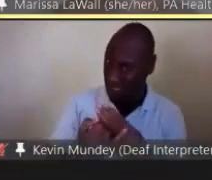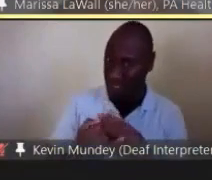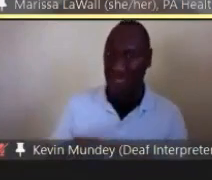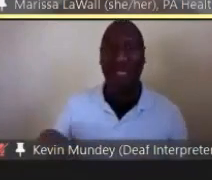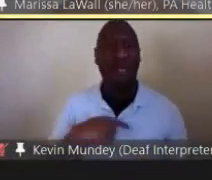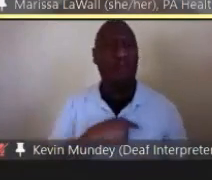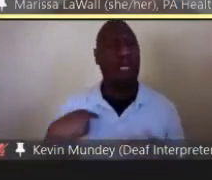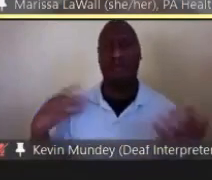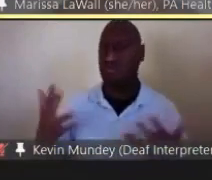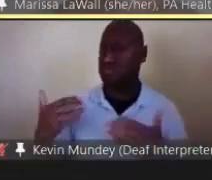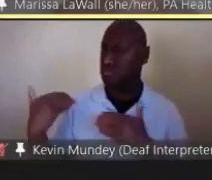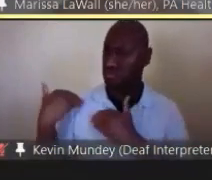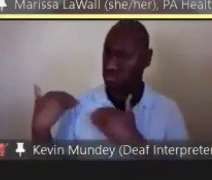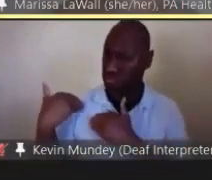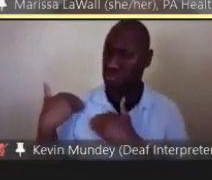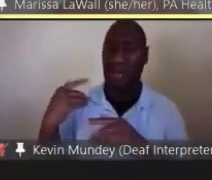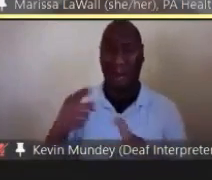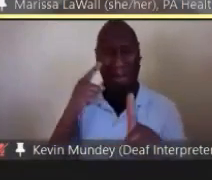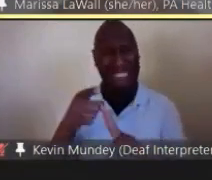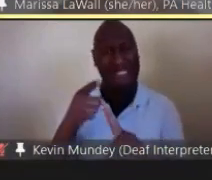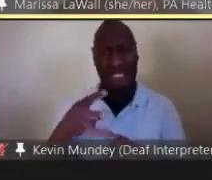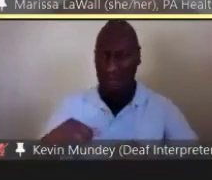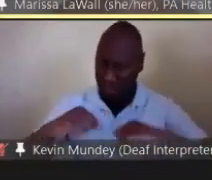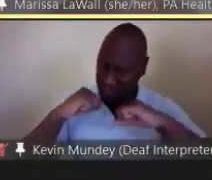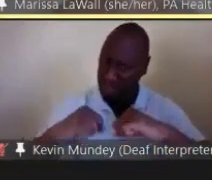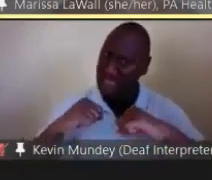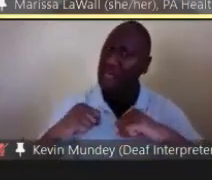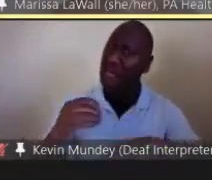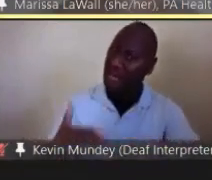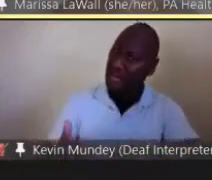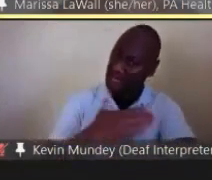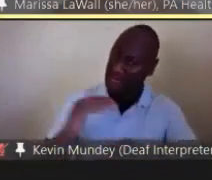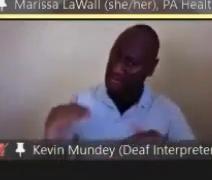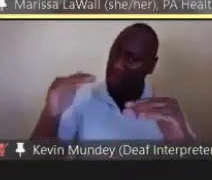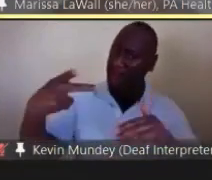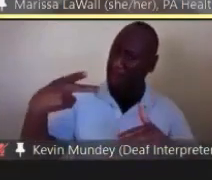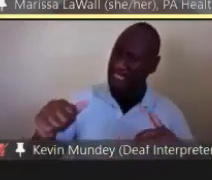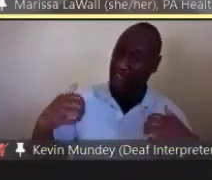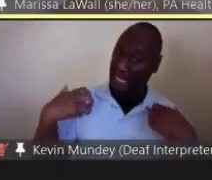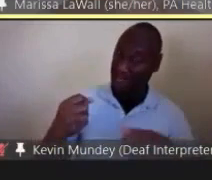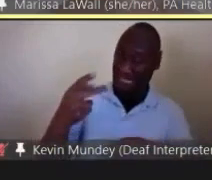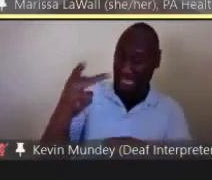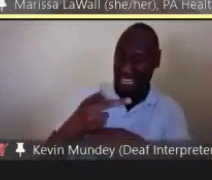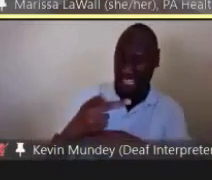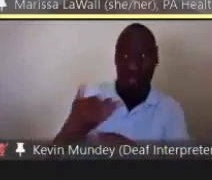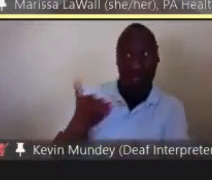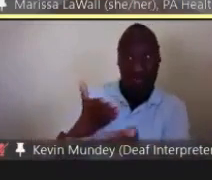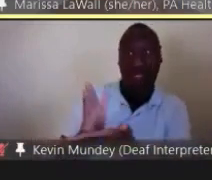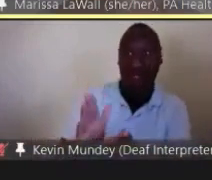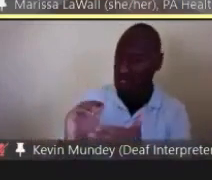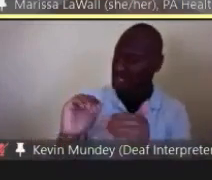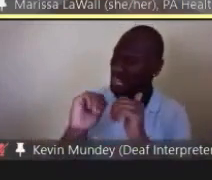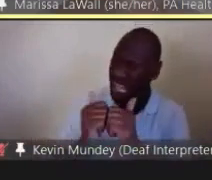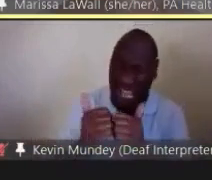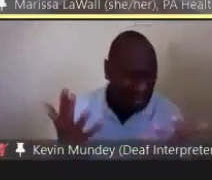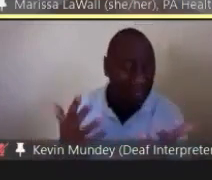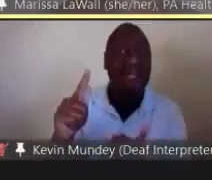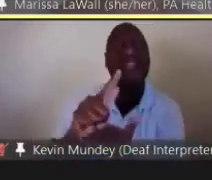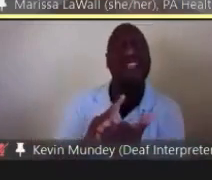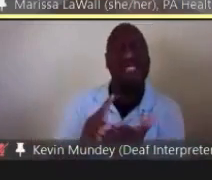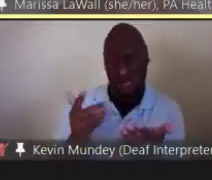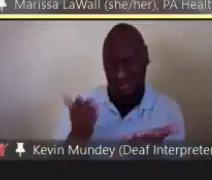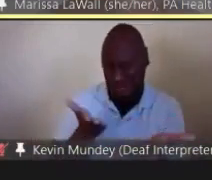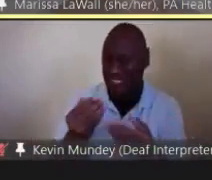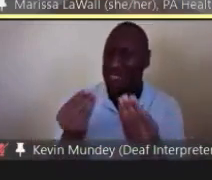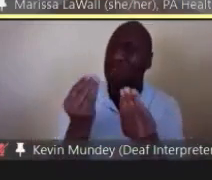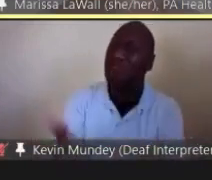our mission is to protect and advance Pennsylvania's healthcare rights by providing free legal services,